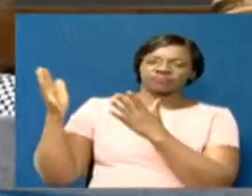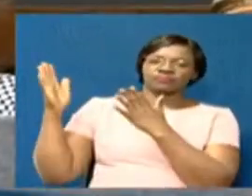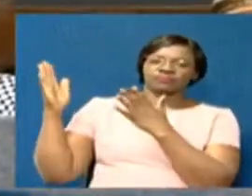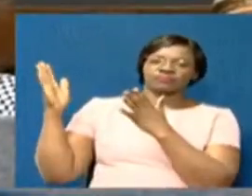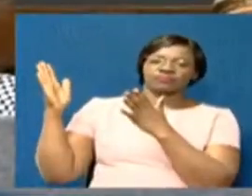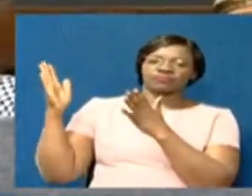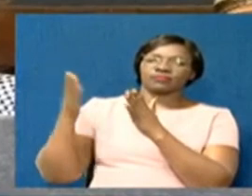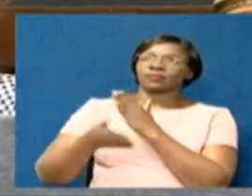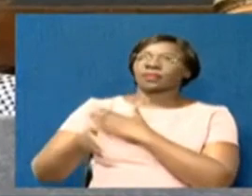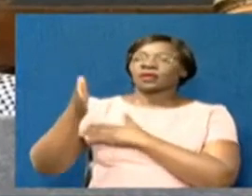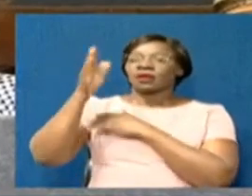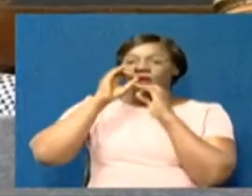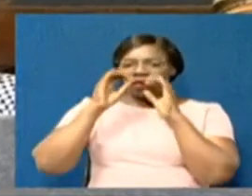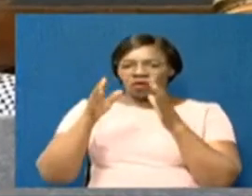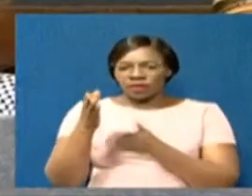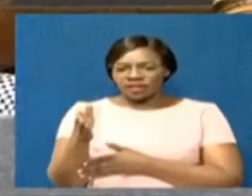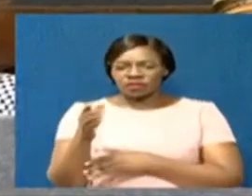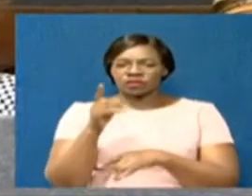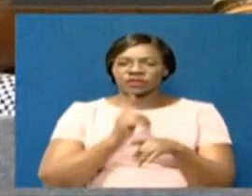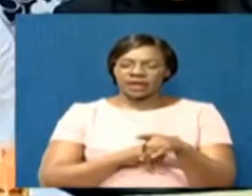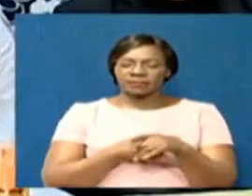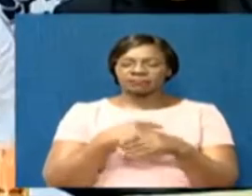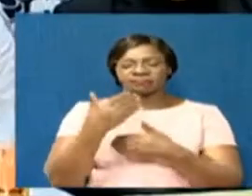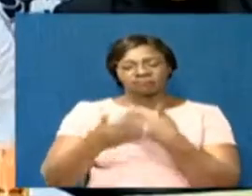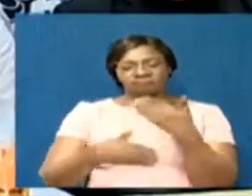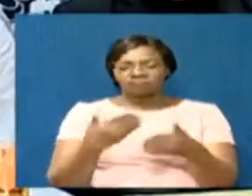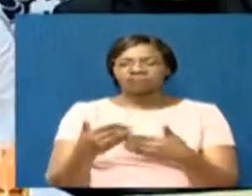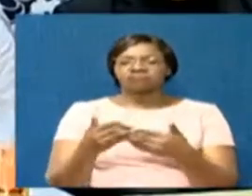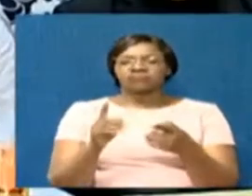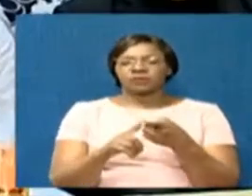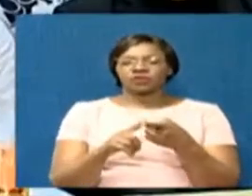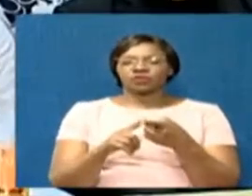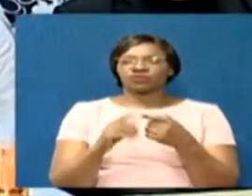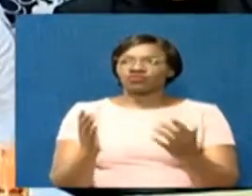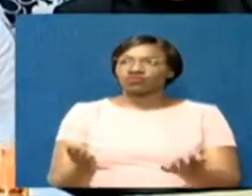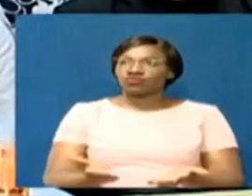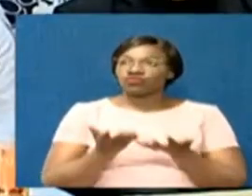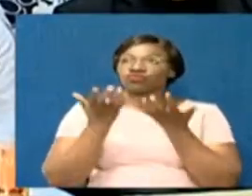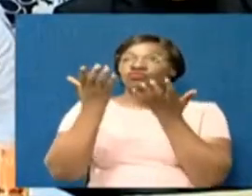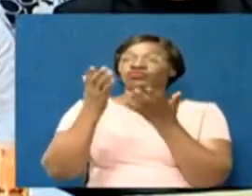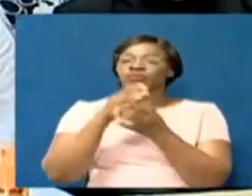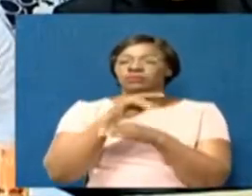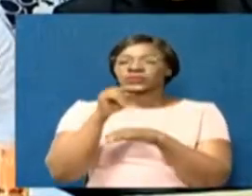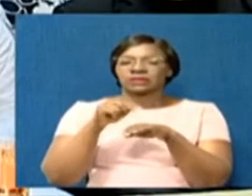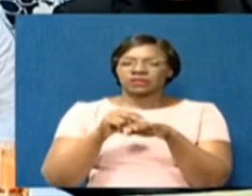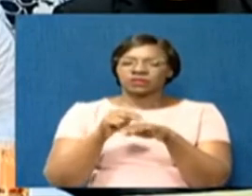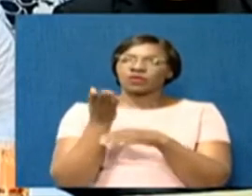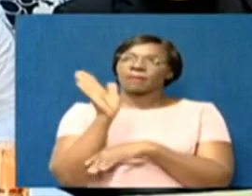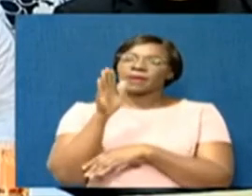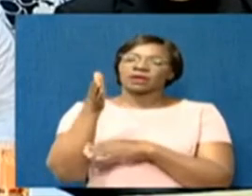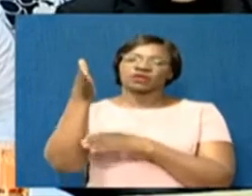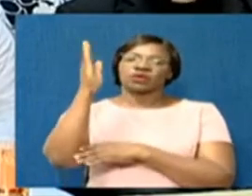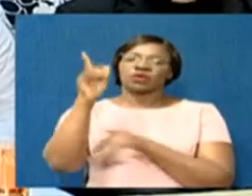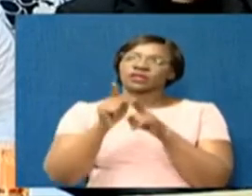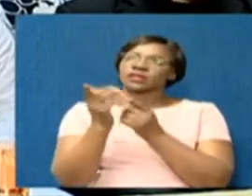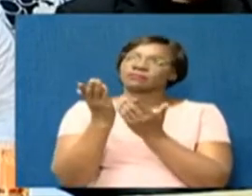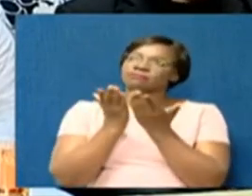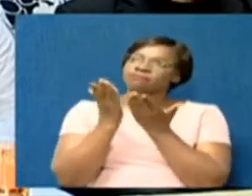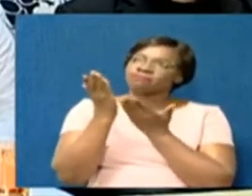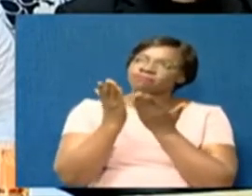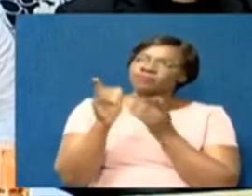And may God bless you as we endeavor to present this nation back to God and to serve him the way